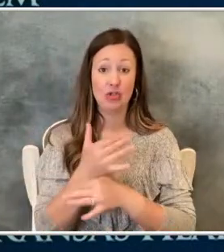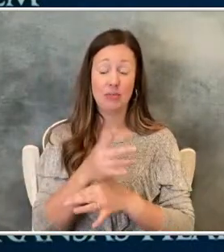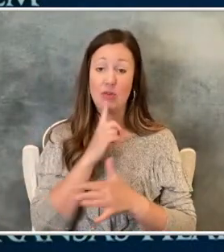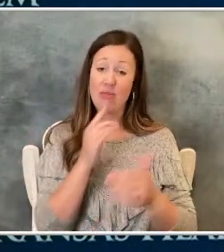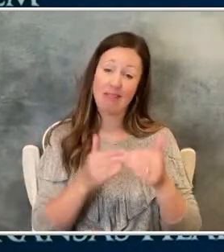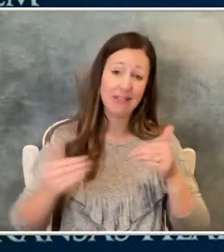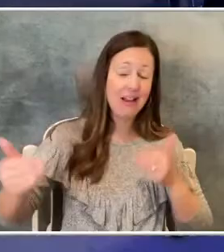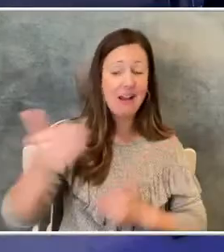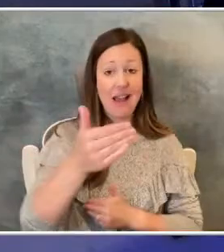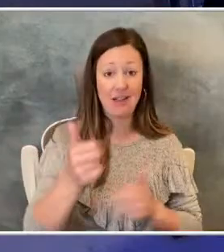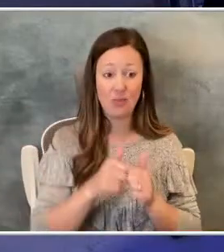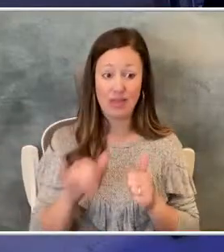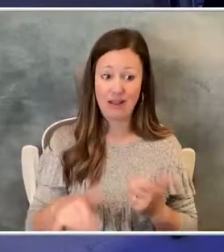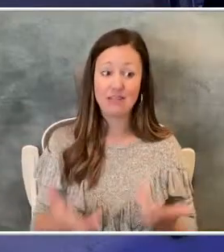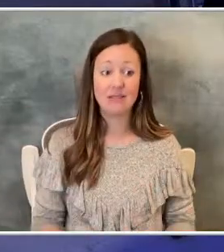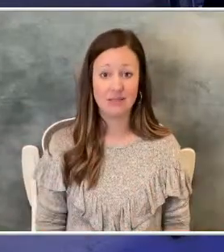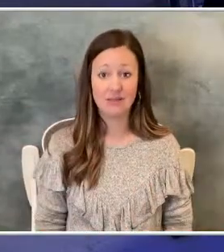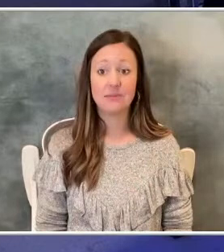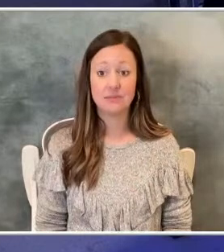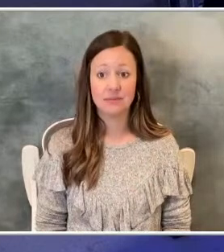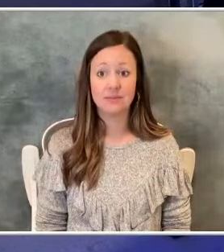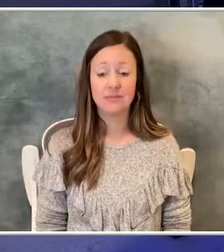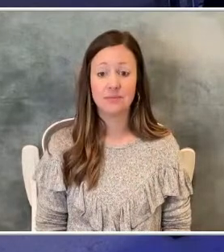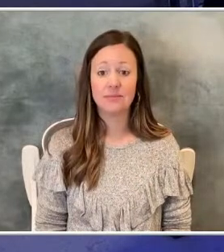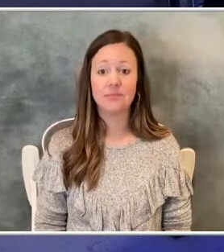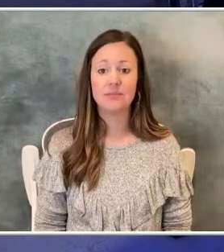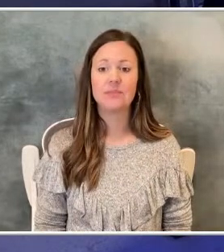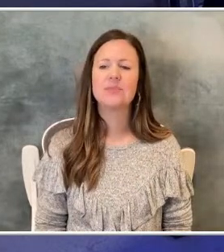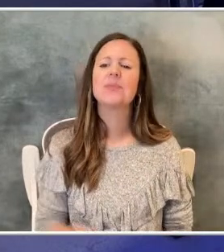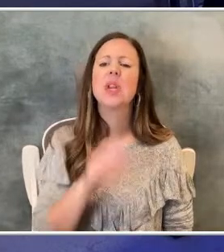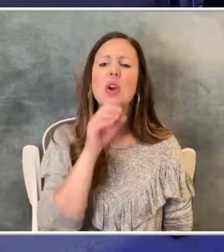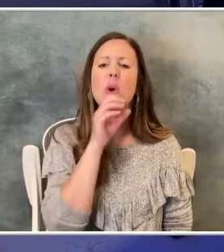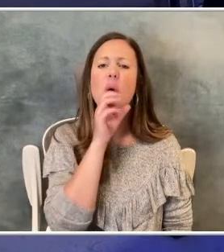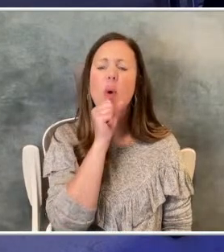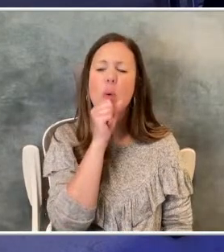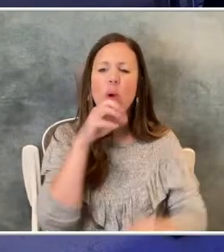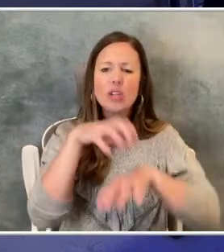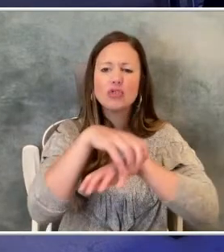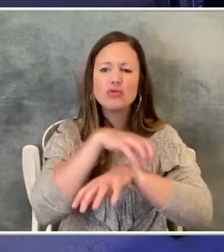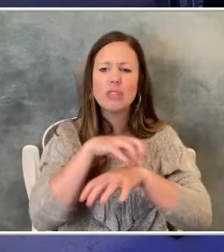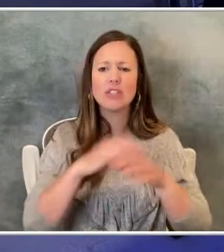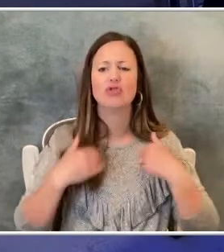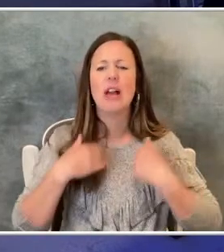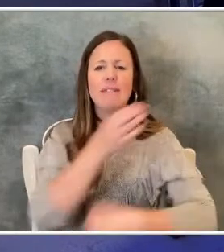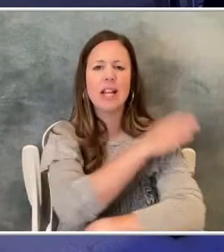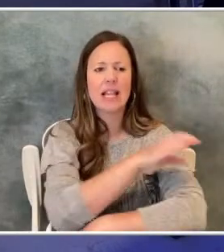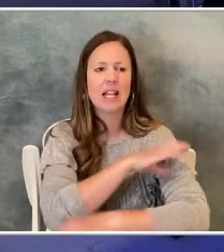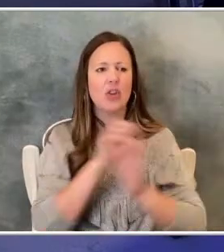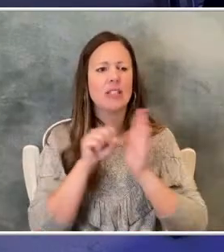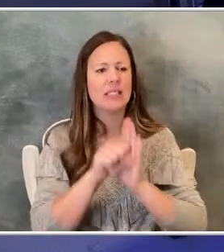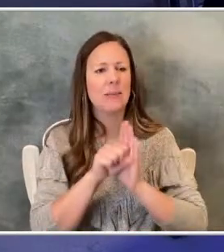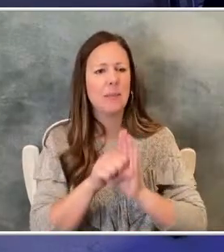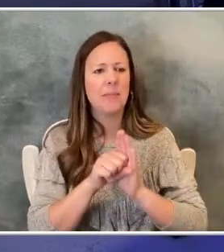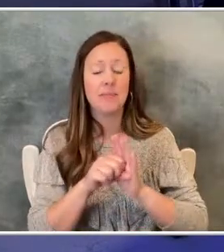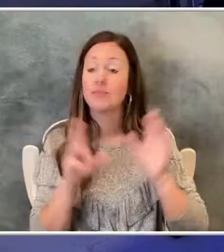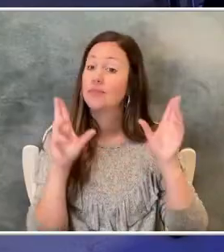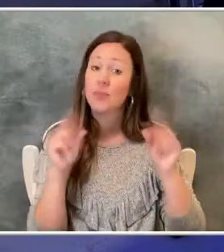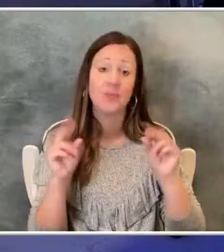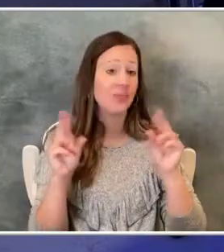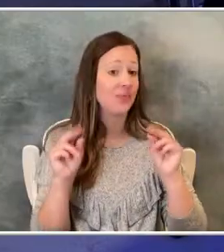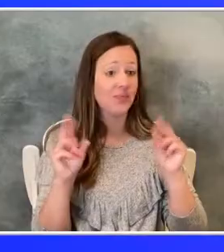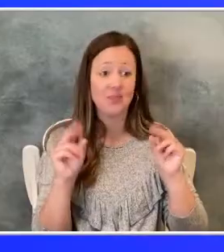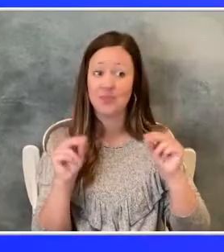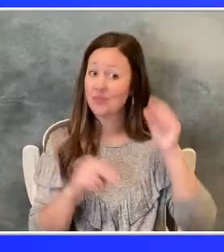this. Yen Liang wants to know, do orange lesions have clinical symptoms, Dr. Raghuveer? No,